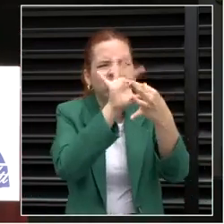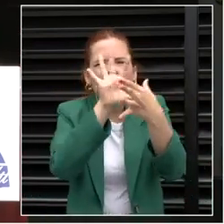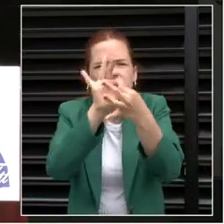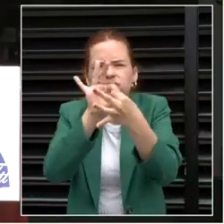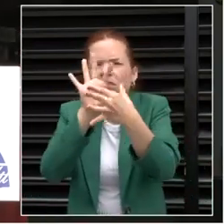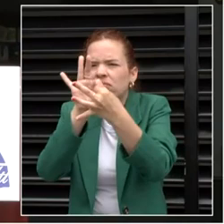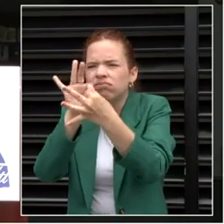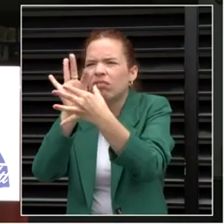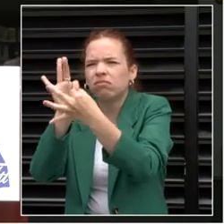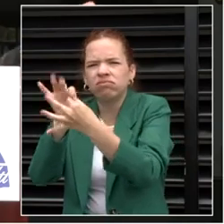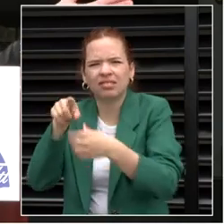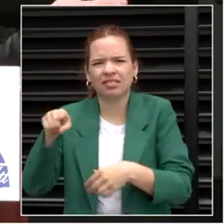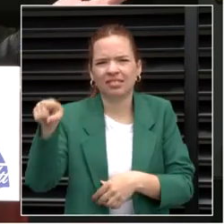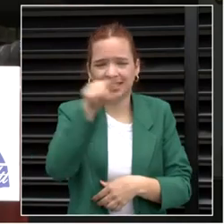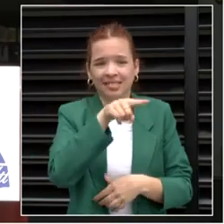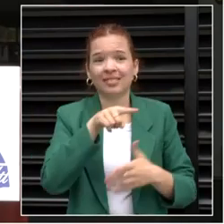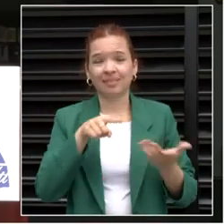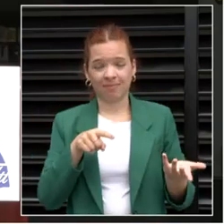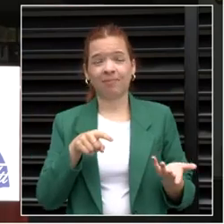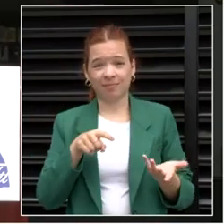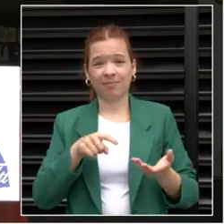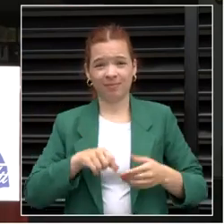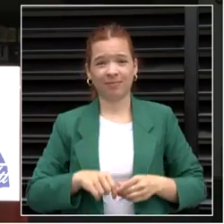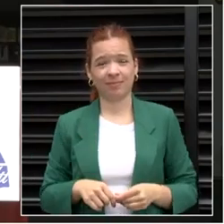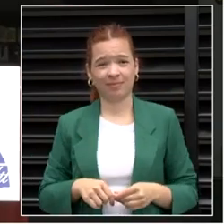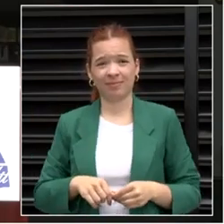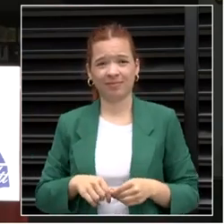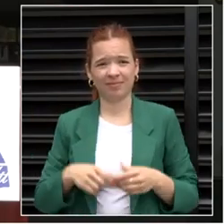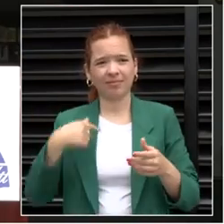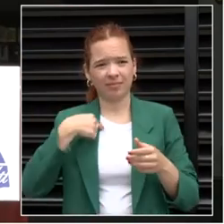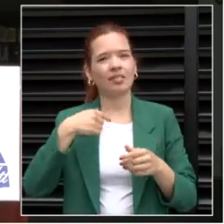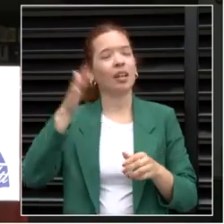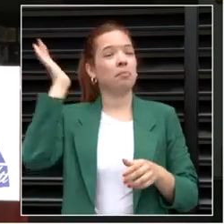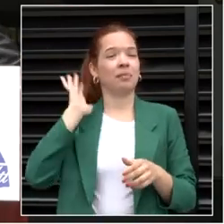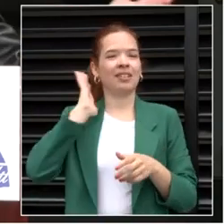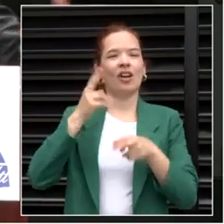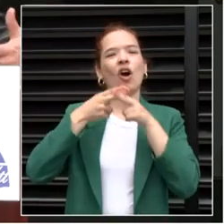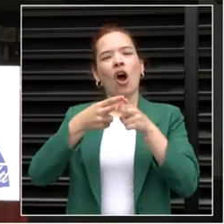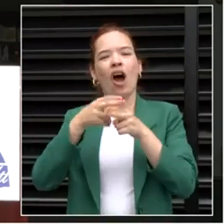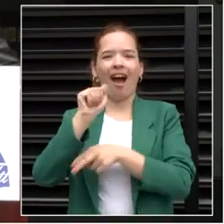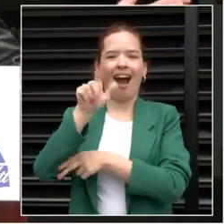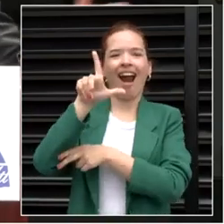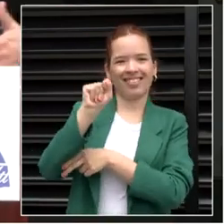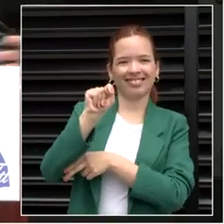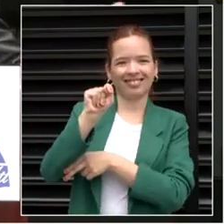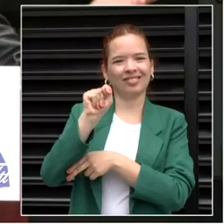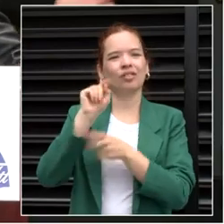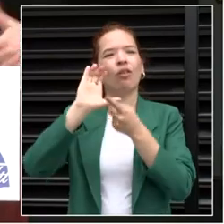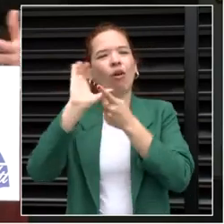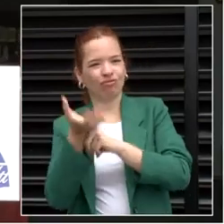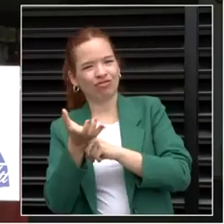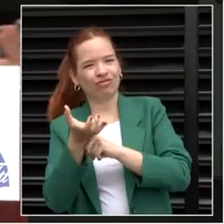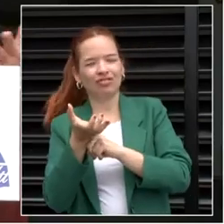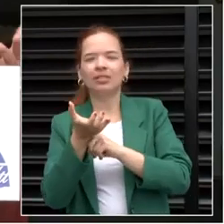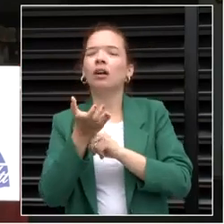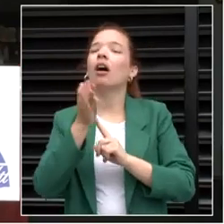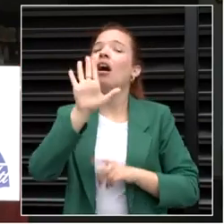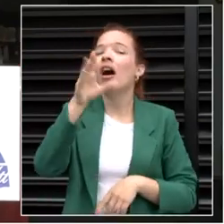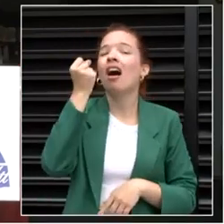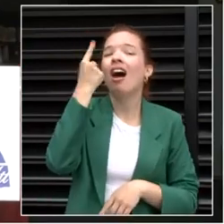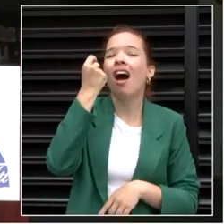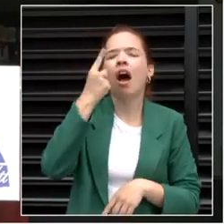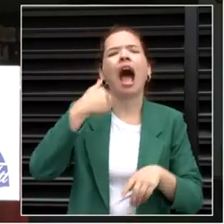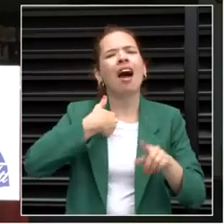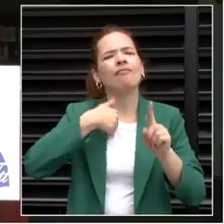was, I guess, then considered alternative culture. But it was all the misfits. It was all the kids from the suburbs and all the kids from